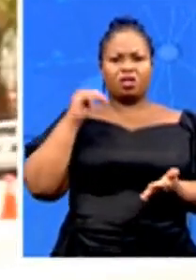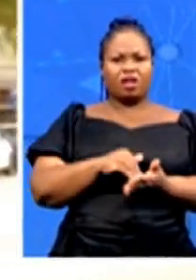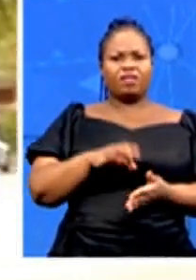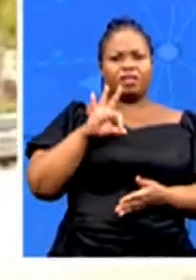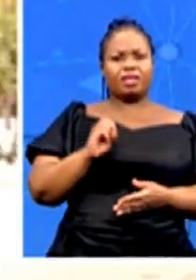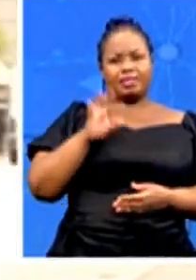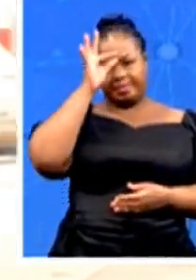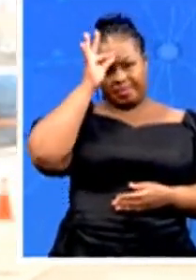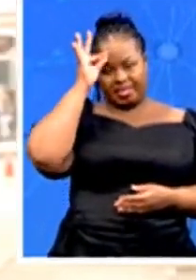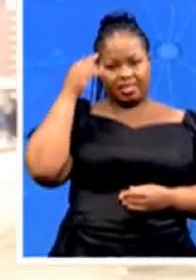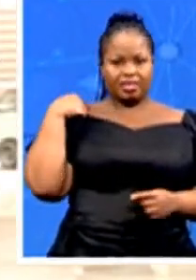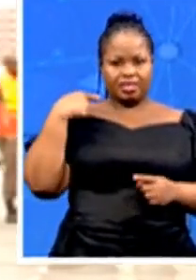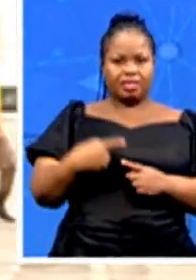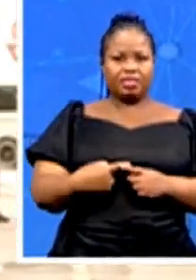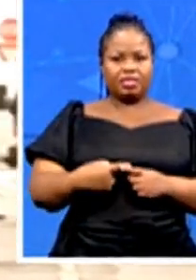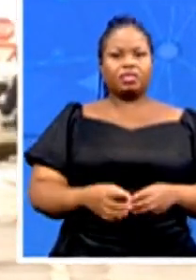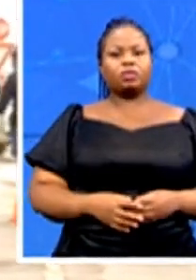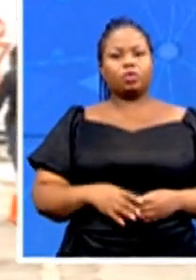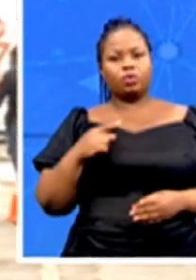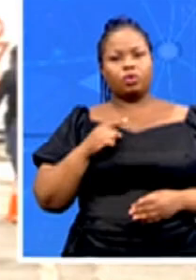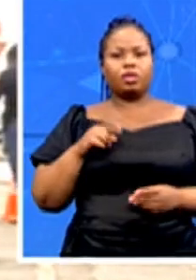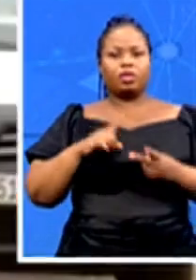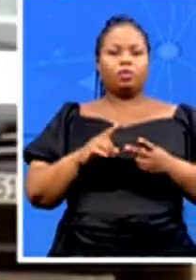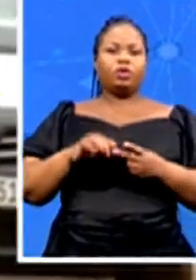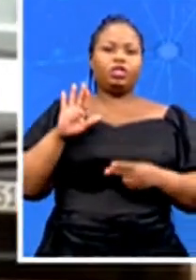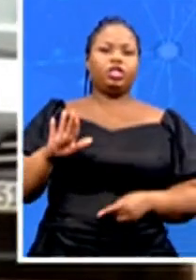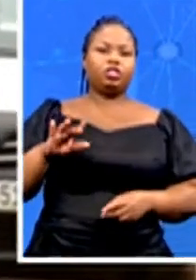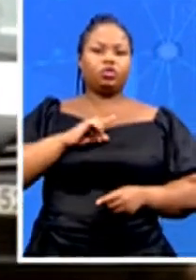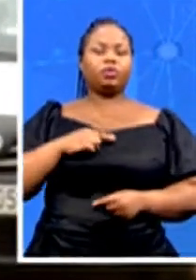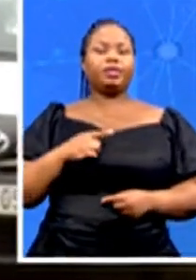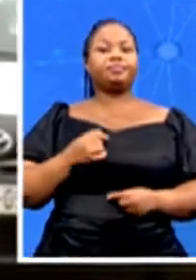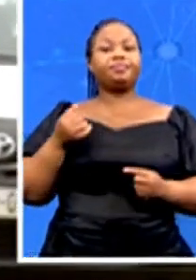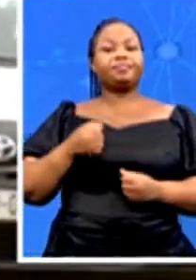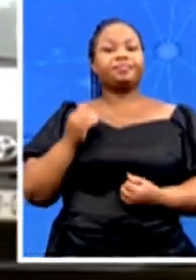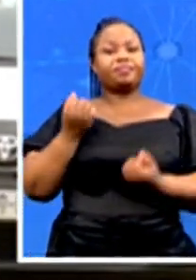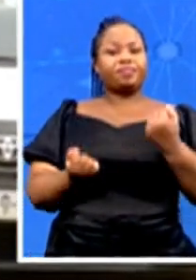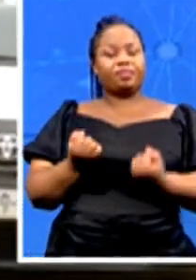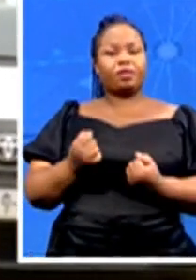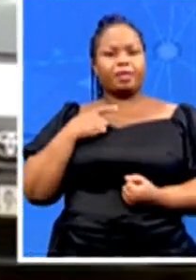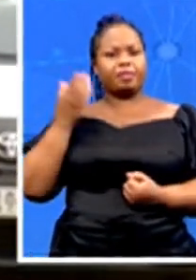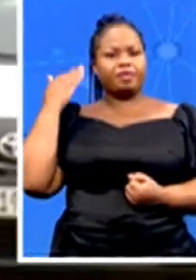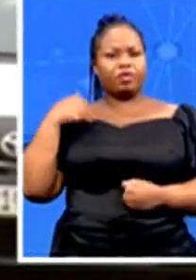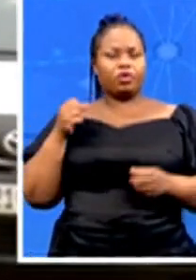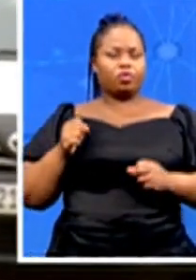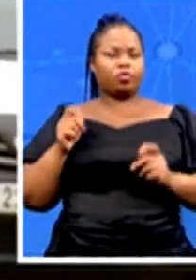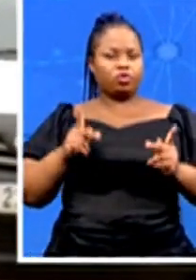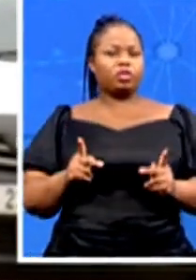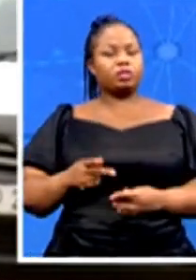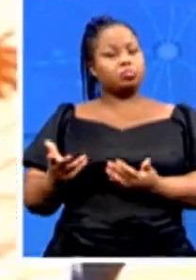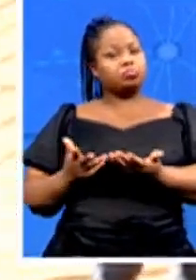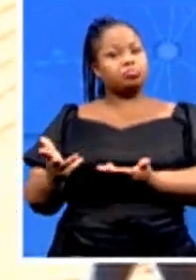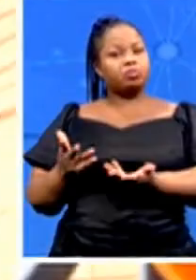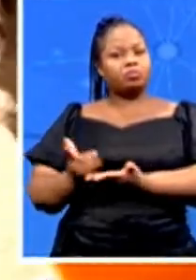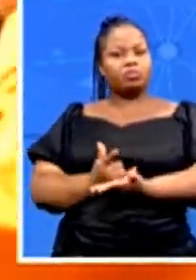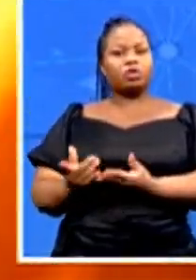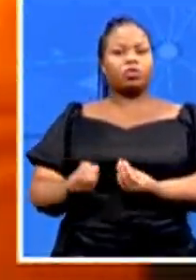them moving towards the judges' chambers. We also had an opportunity earlier on, Simpiwe, to speak to the NPA's Advocate